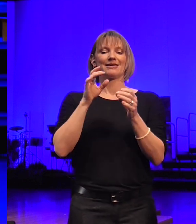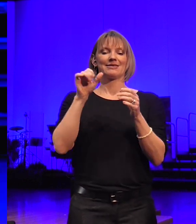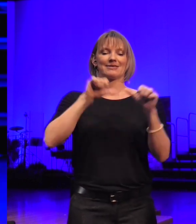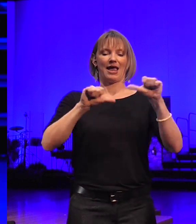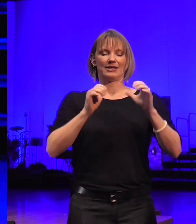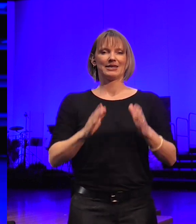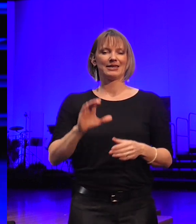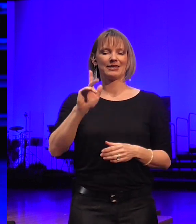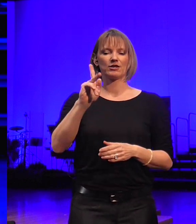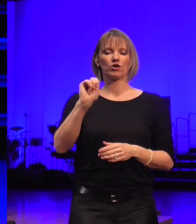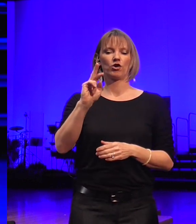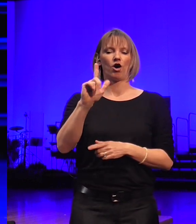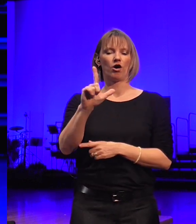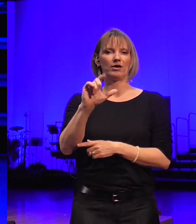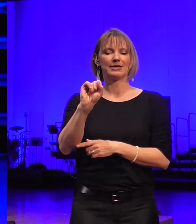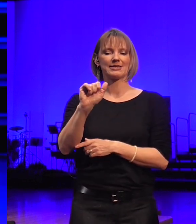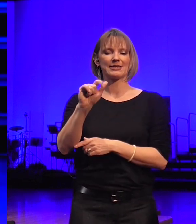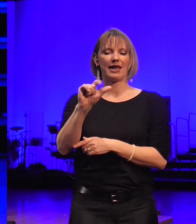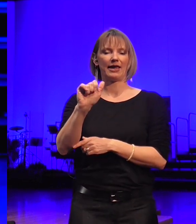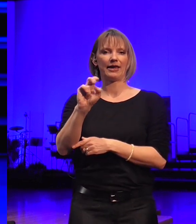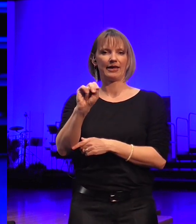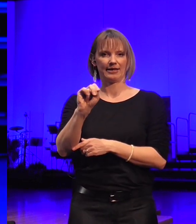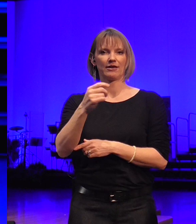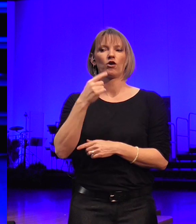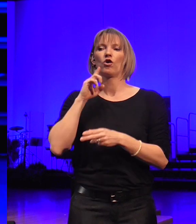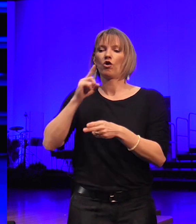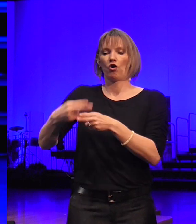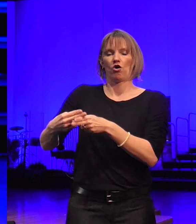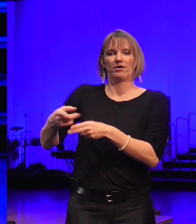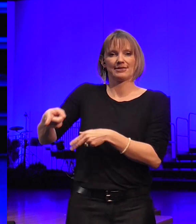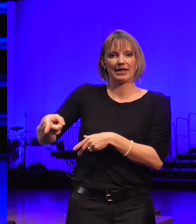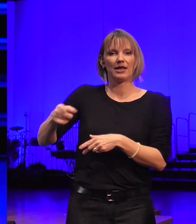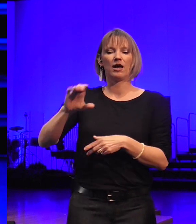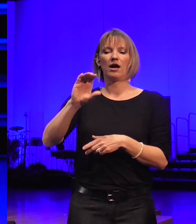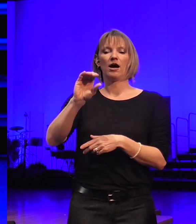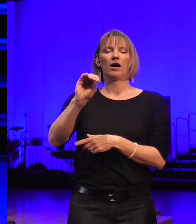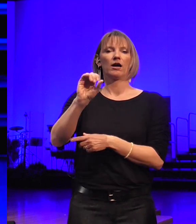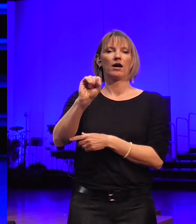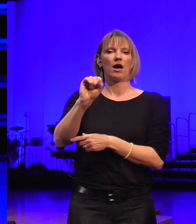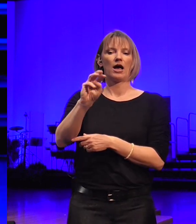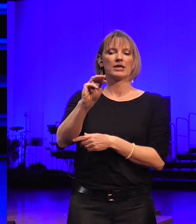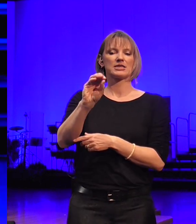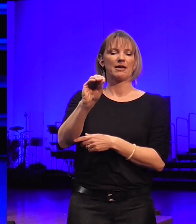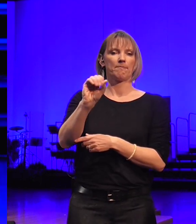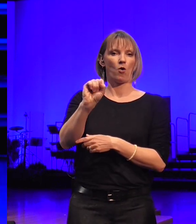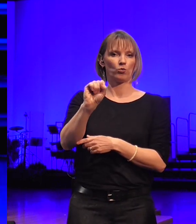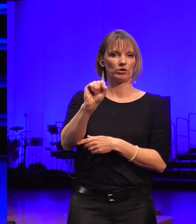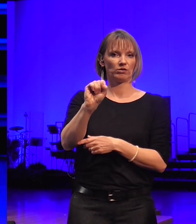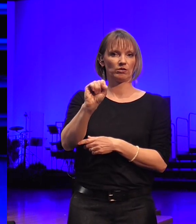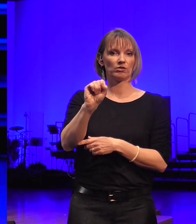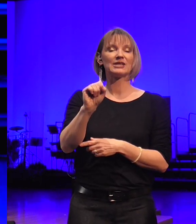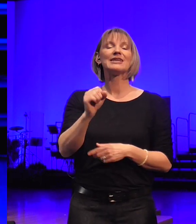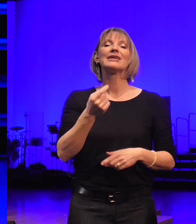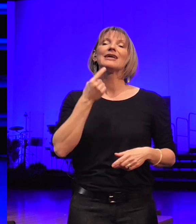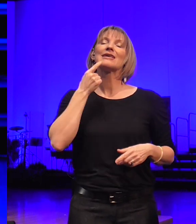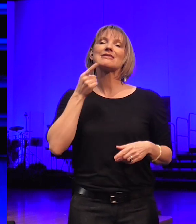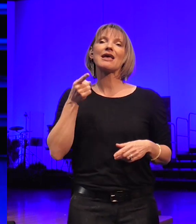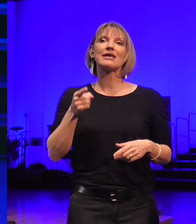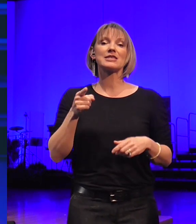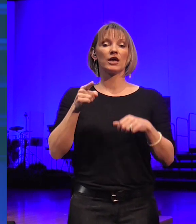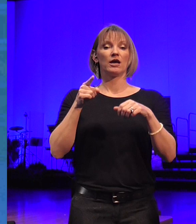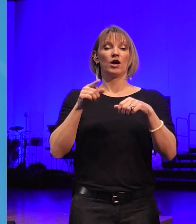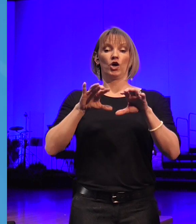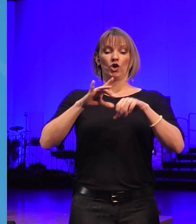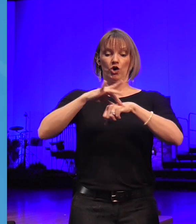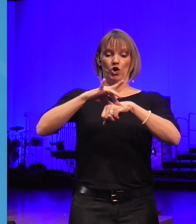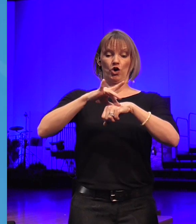Sagan referred to this changeless reality as cosmos. He said, "The surface of